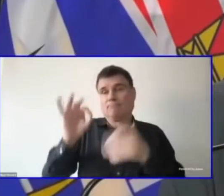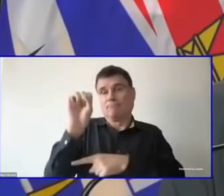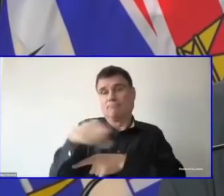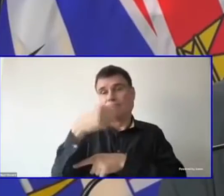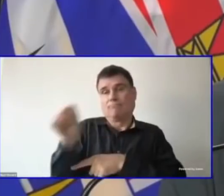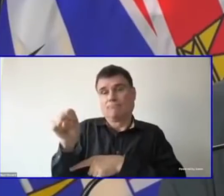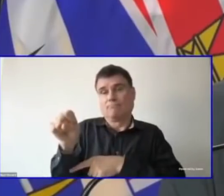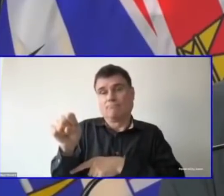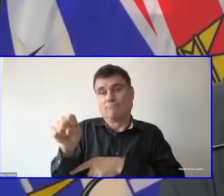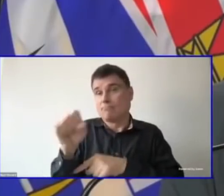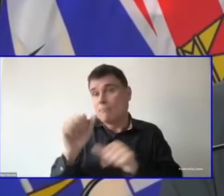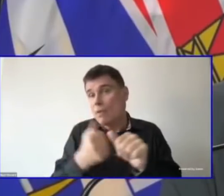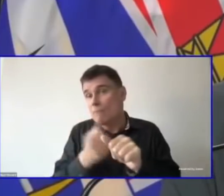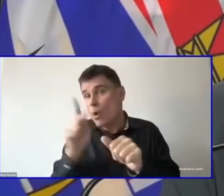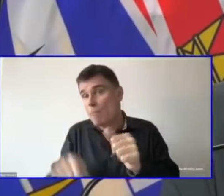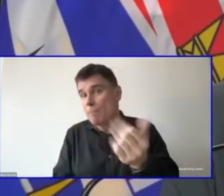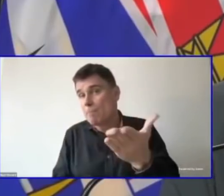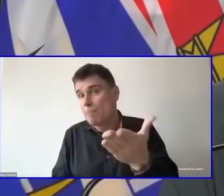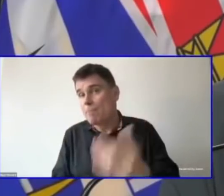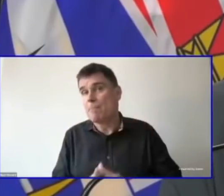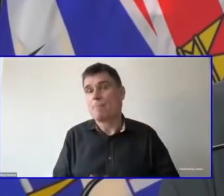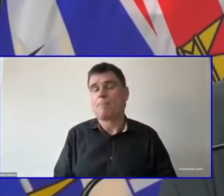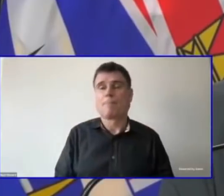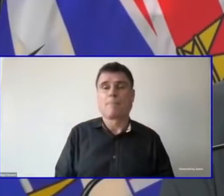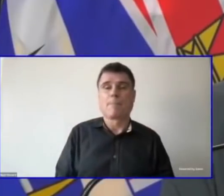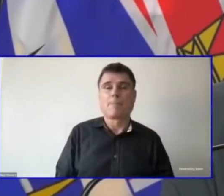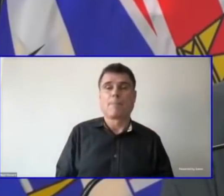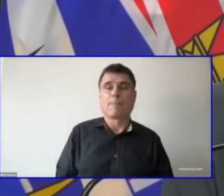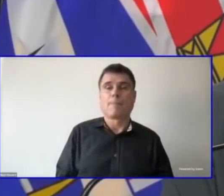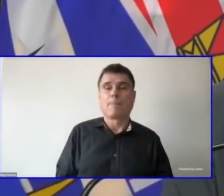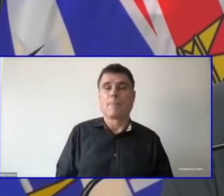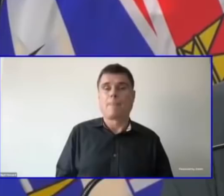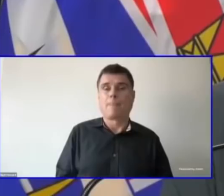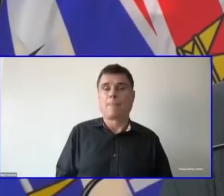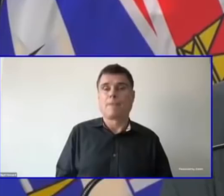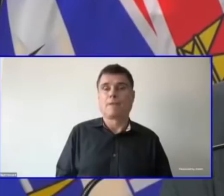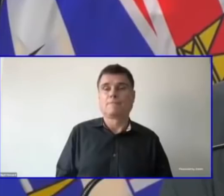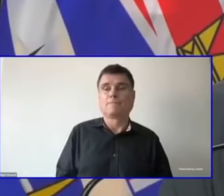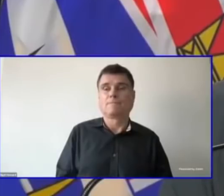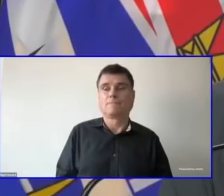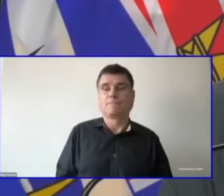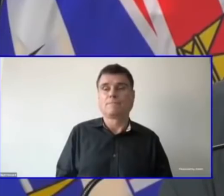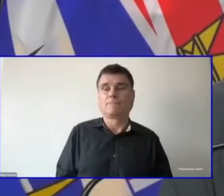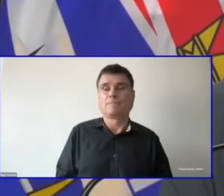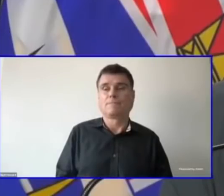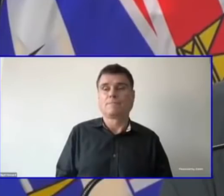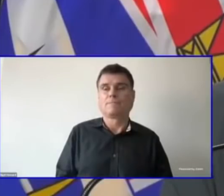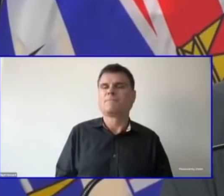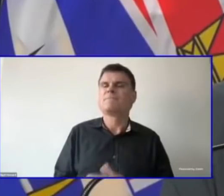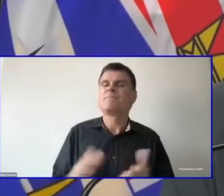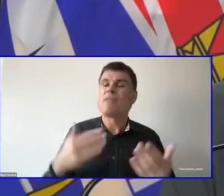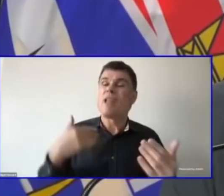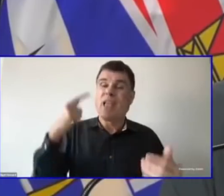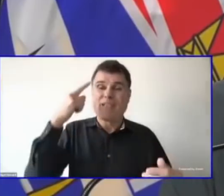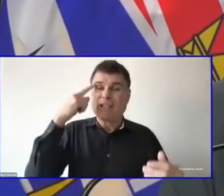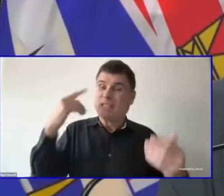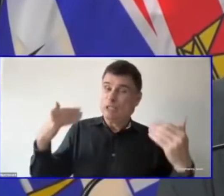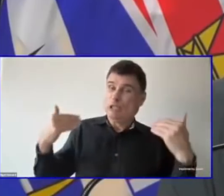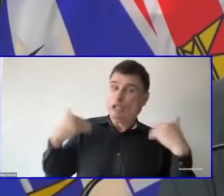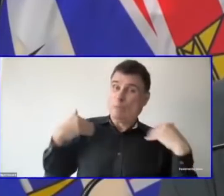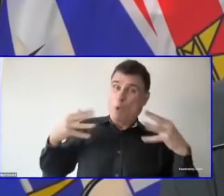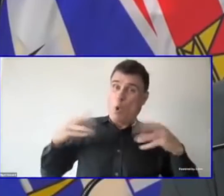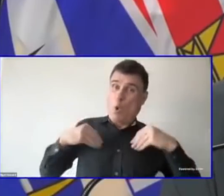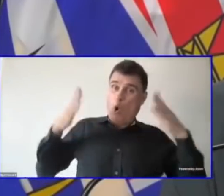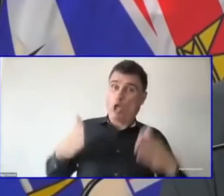follow-up, Christopher? Yes, thank you. Part of the gym owners sort of, I guess, their frustration, and I've heard it from